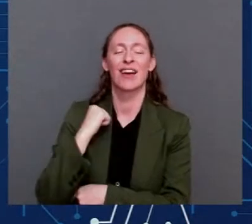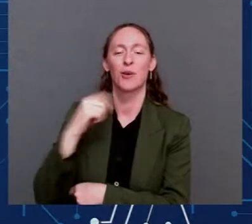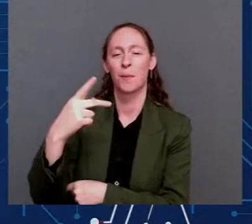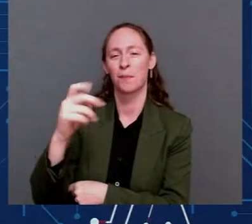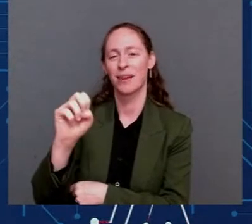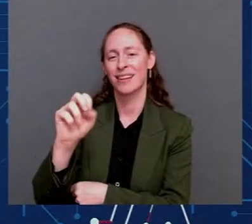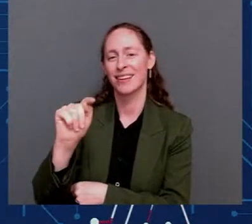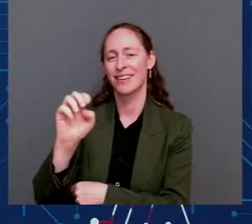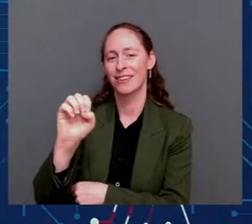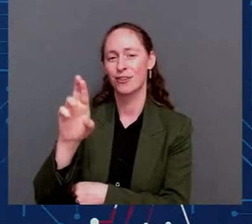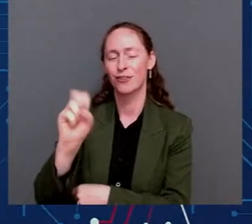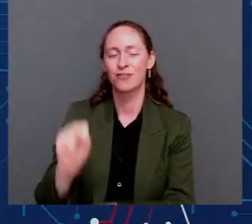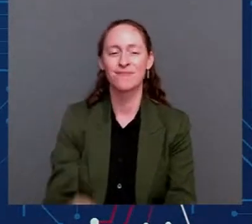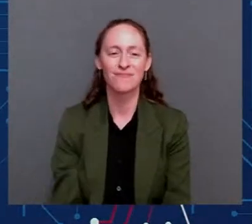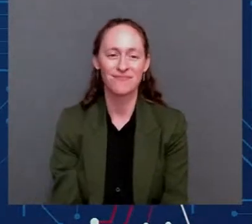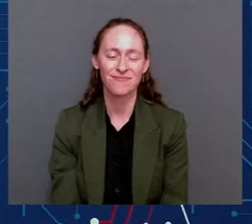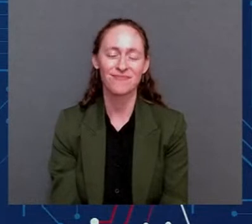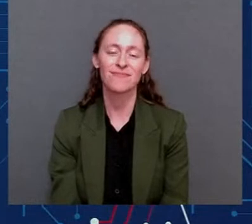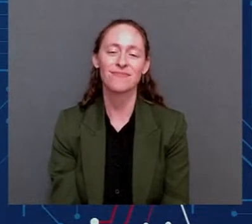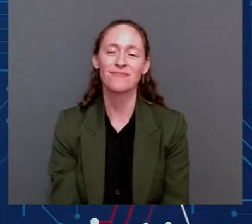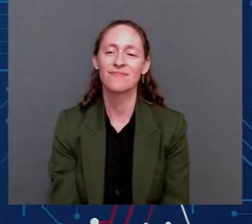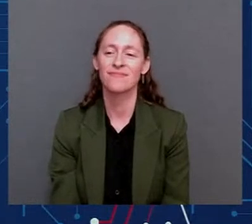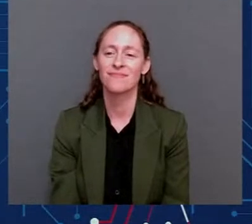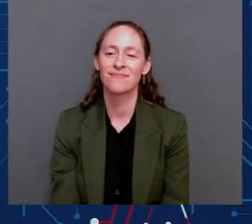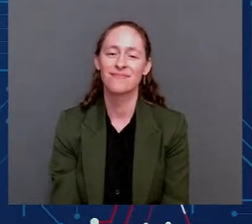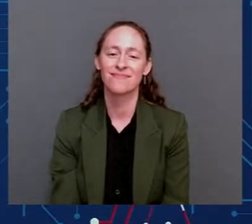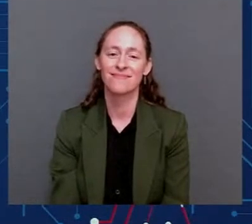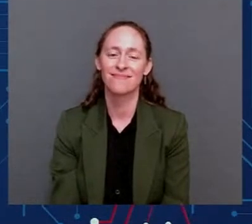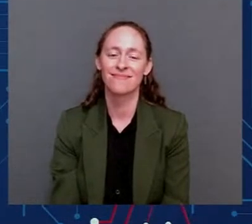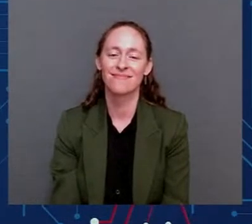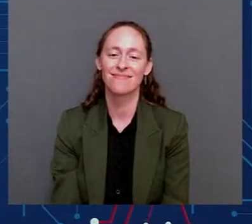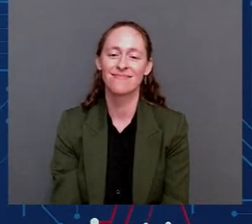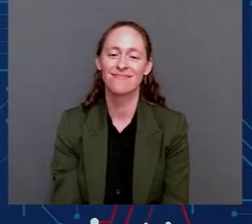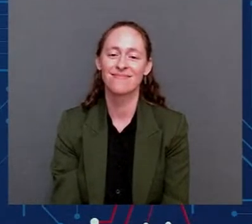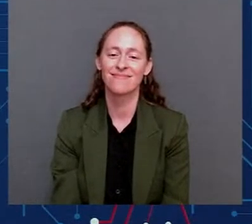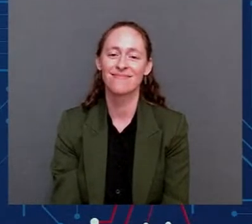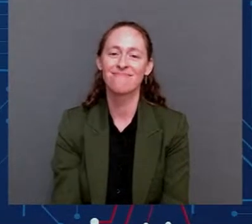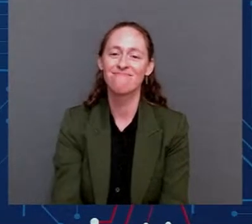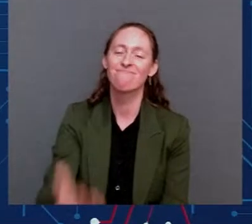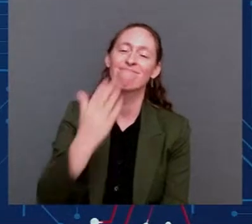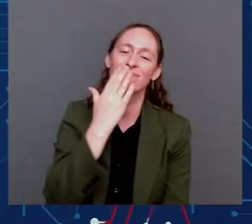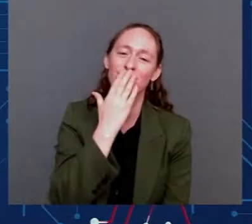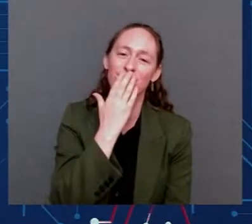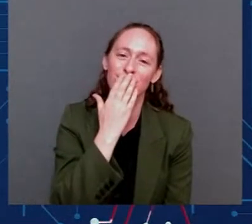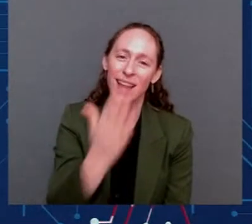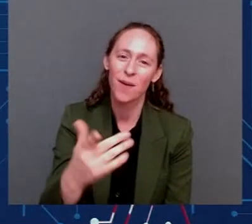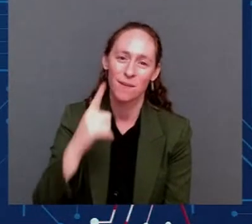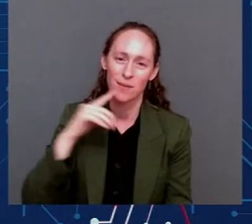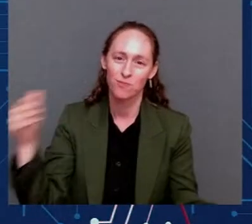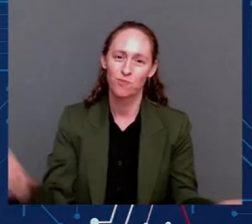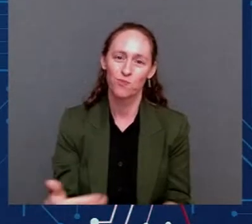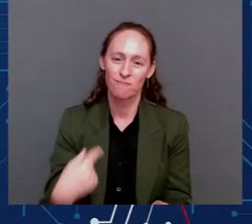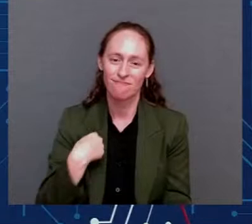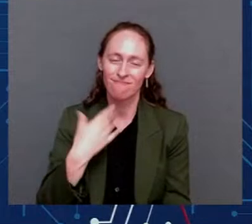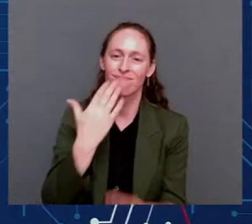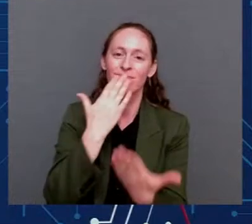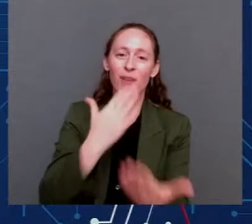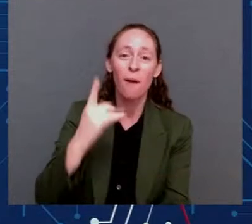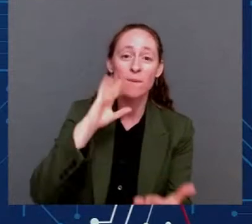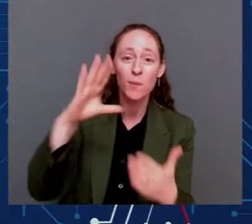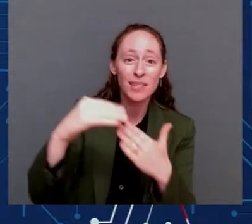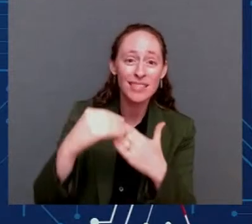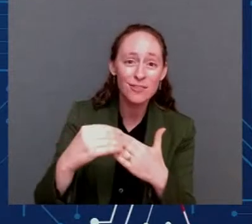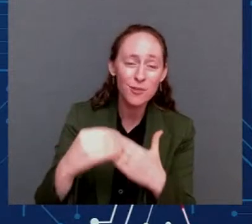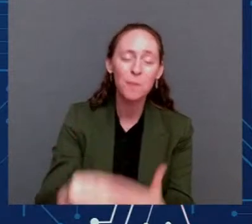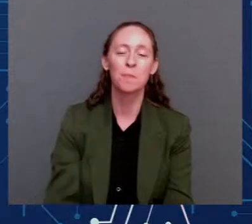Well, thank you, Congressman Kildee. Thank you for the introduction, and thank you for your leadership in the House in making this a reality. I